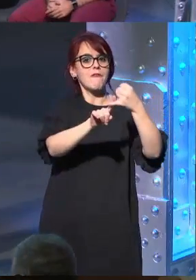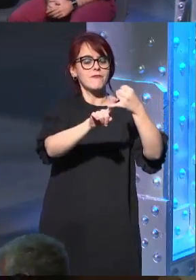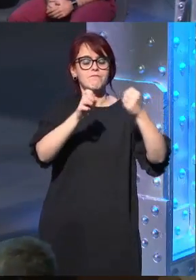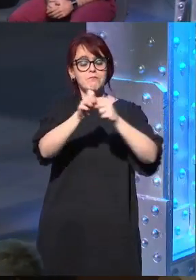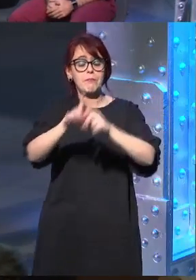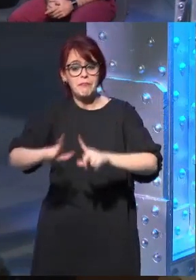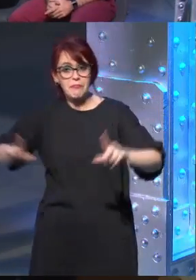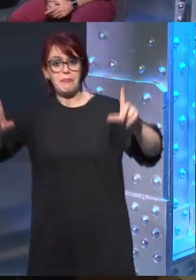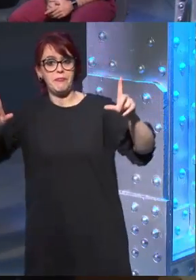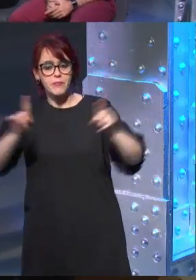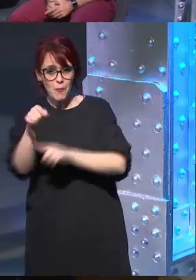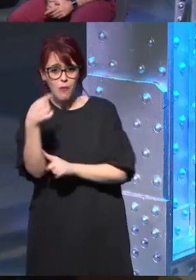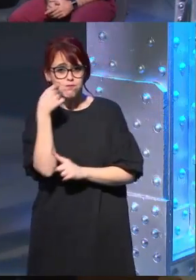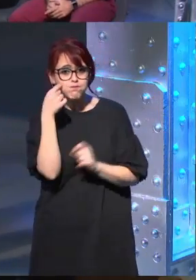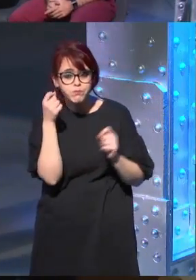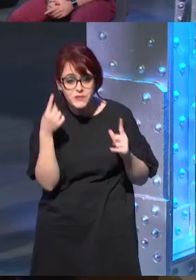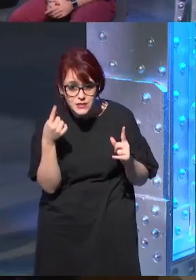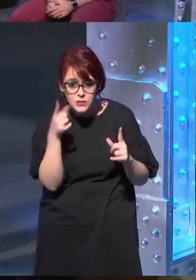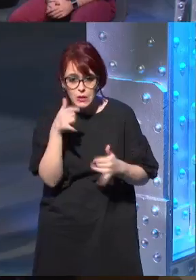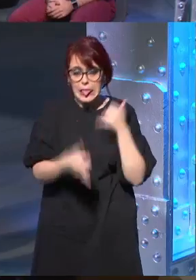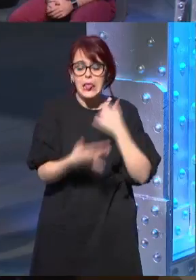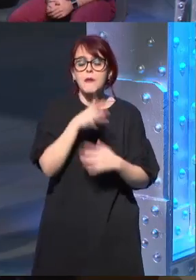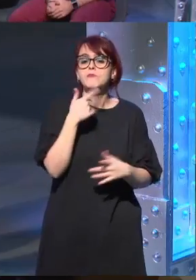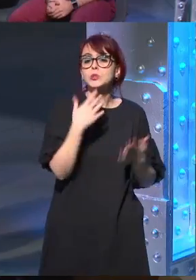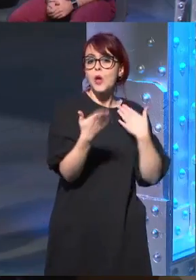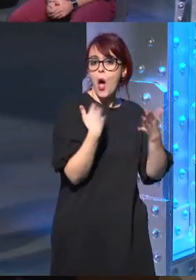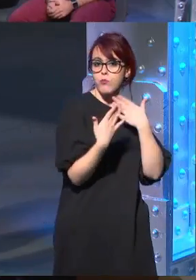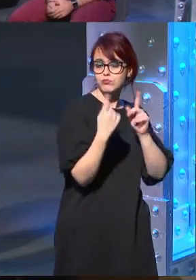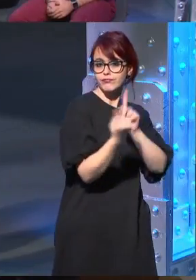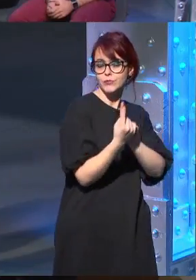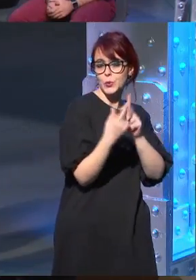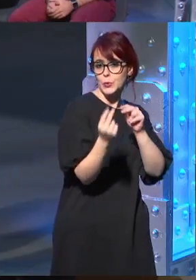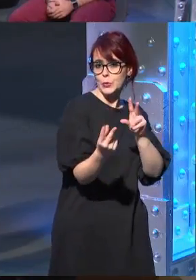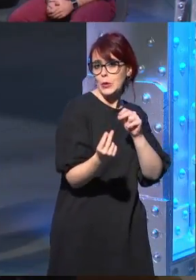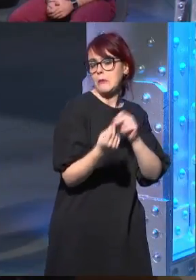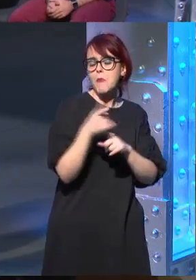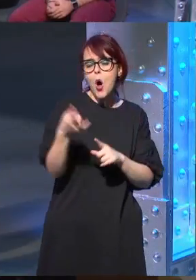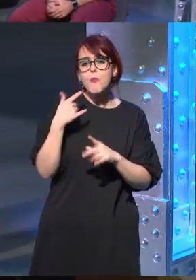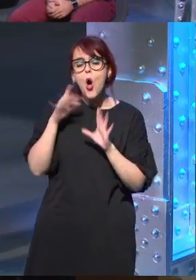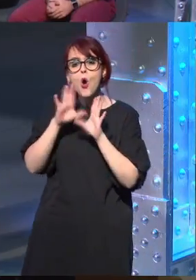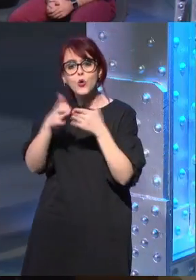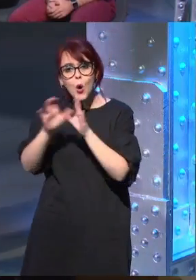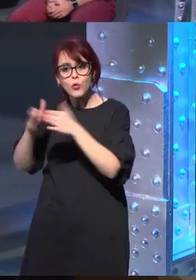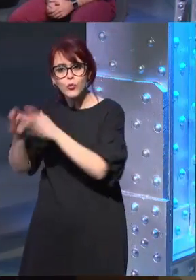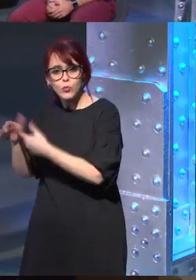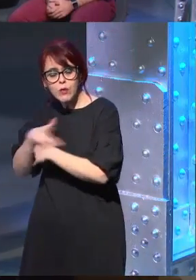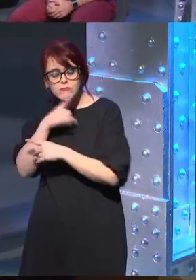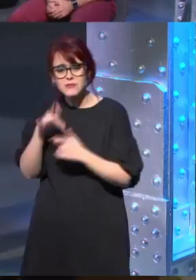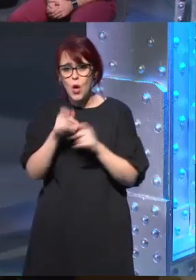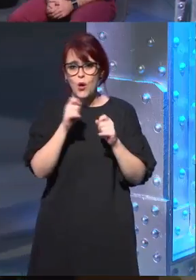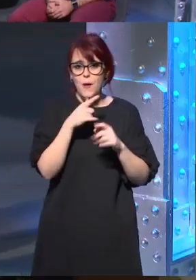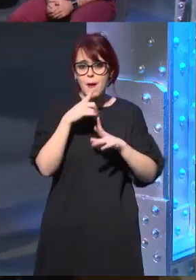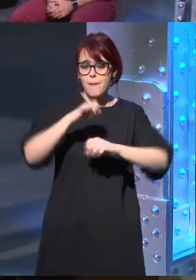sometimes they go very quickly through their WhatsApp conversations, and they move